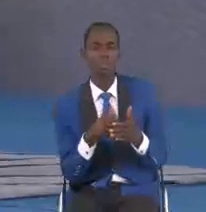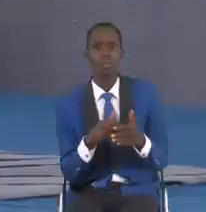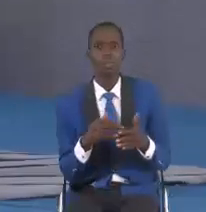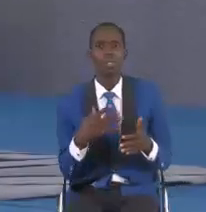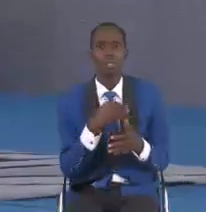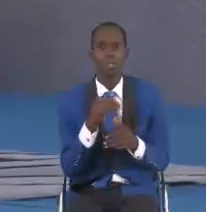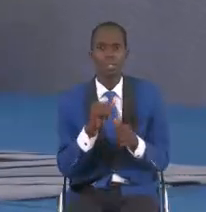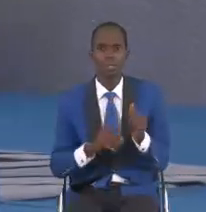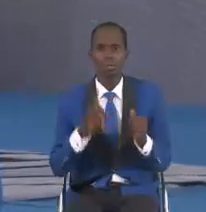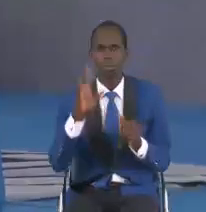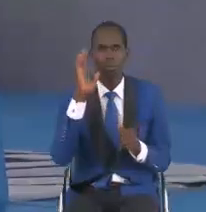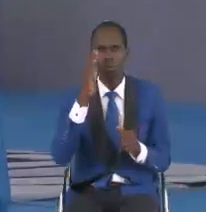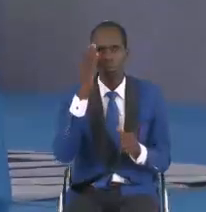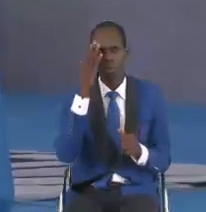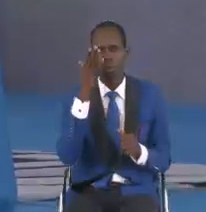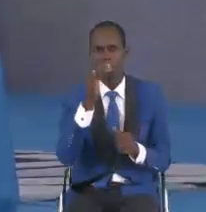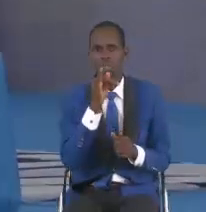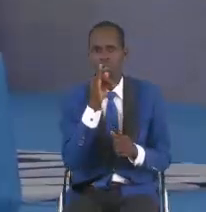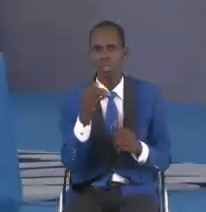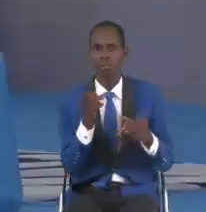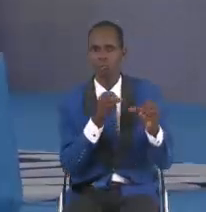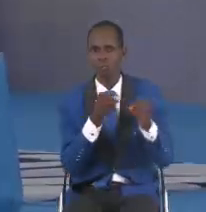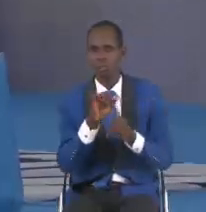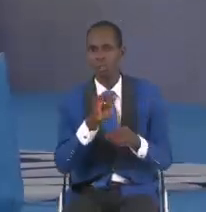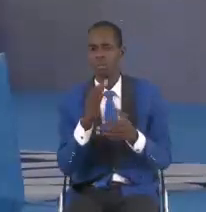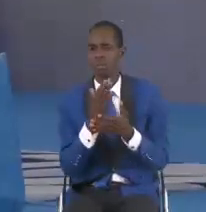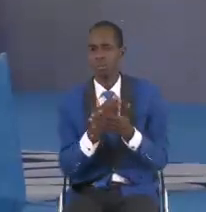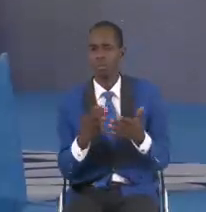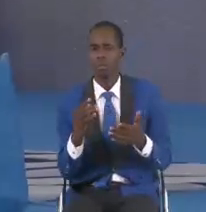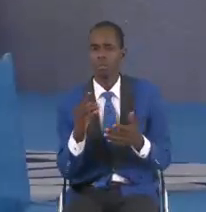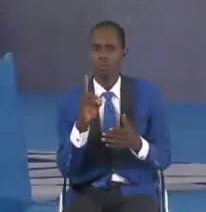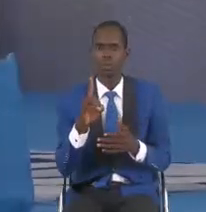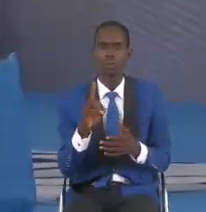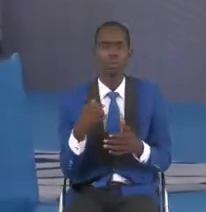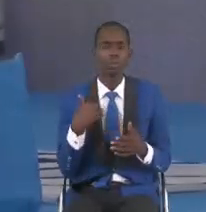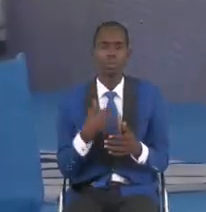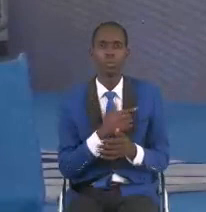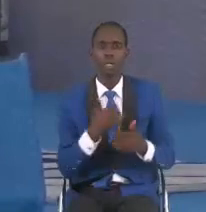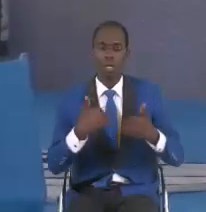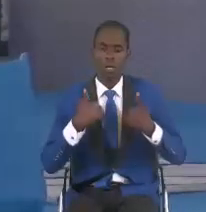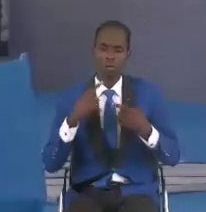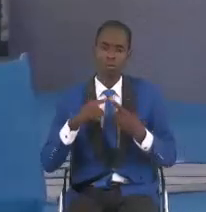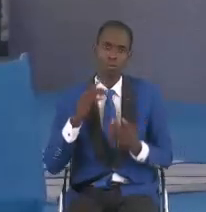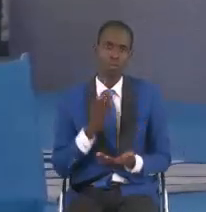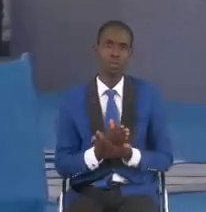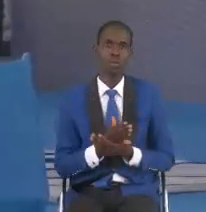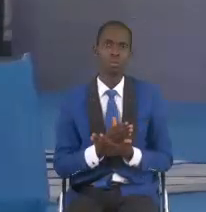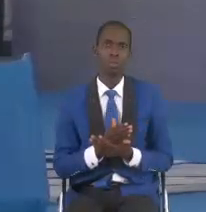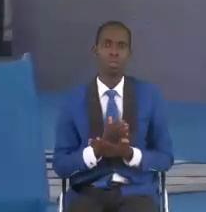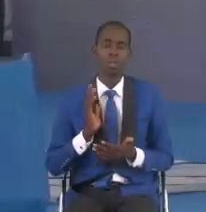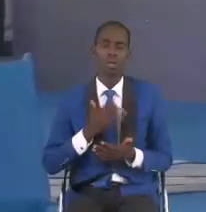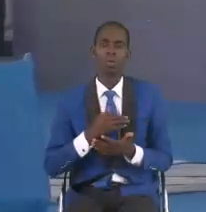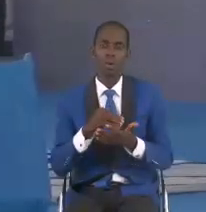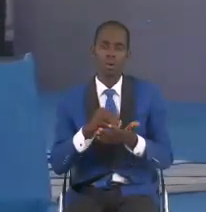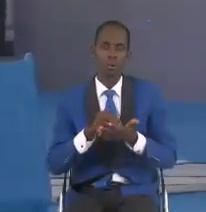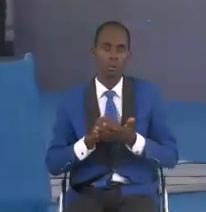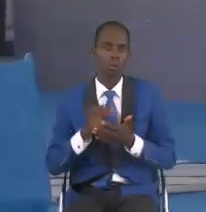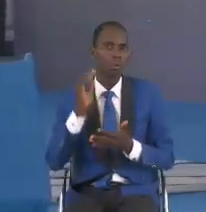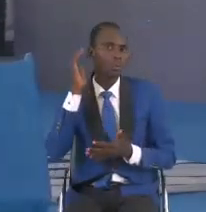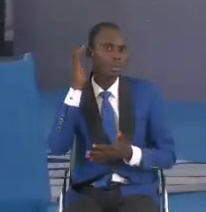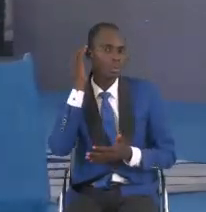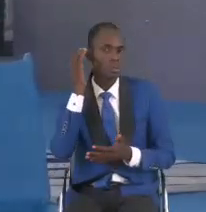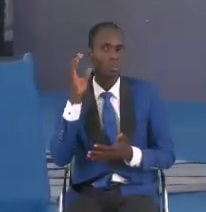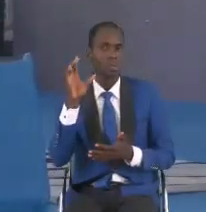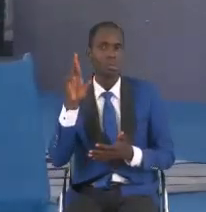know that there's fighting going on somewhere. So we had to stop our own radio ministry there in that country so that